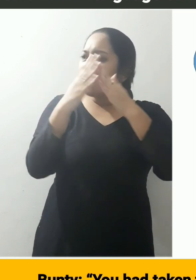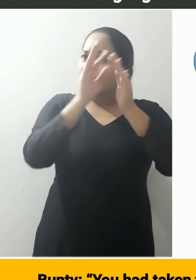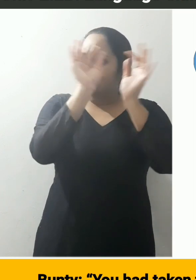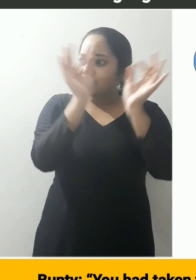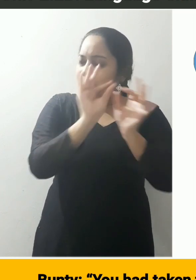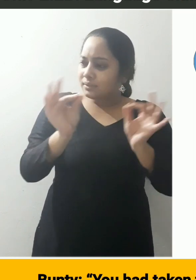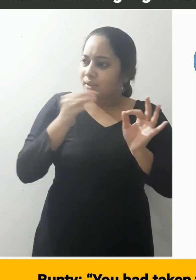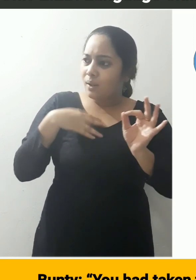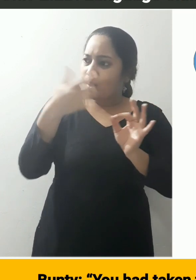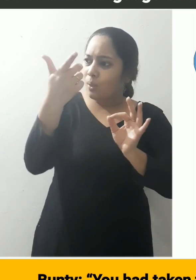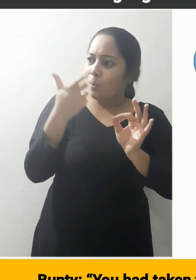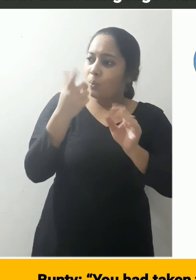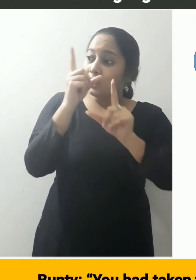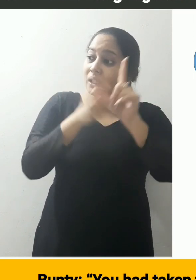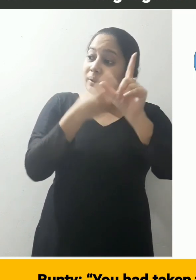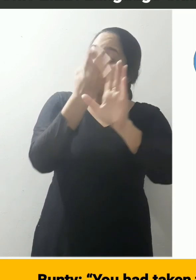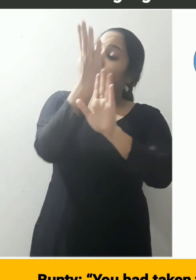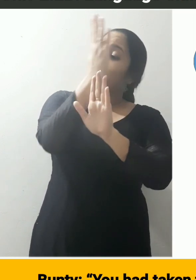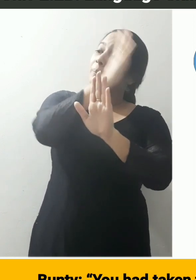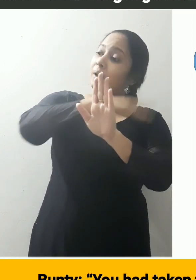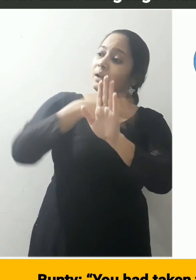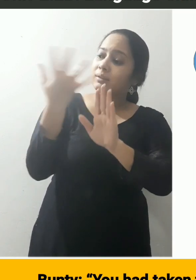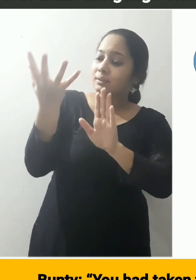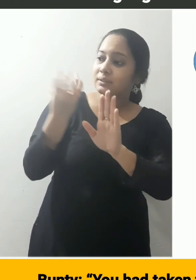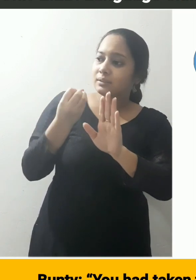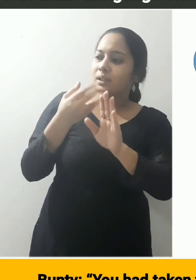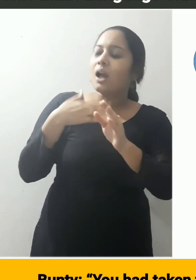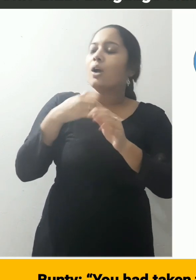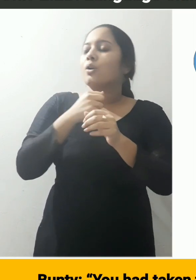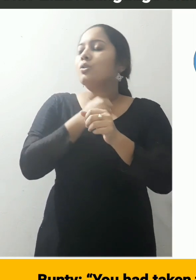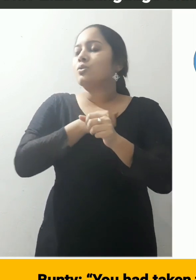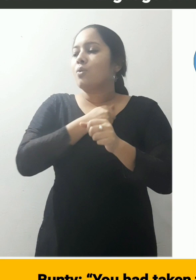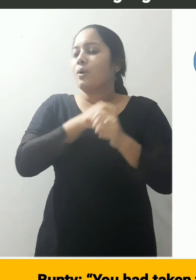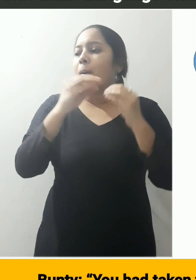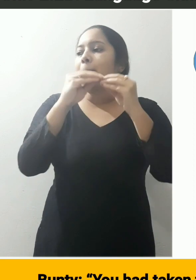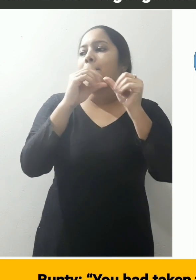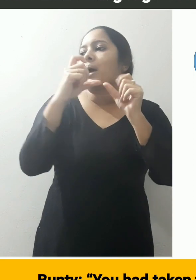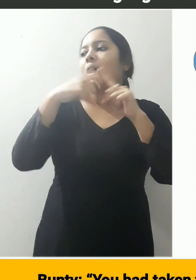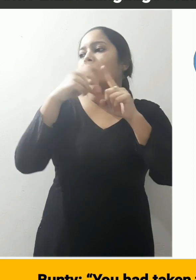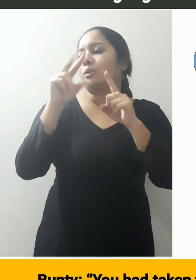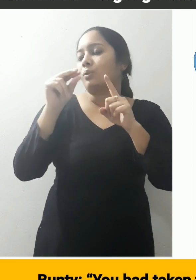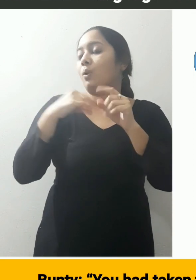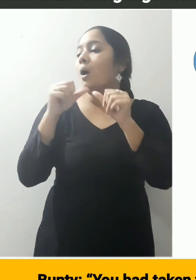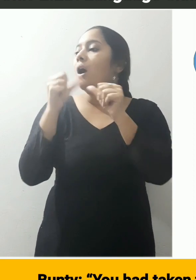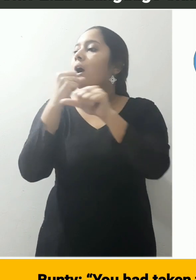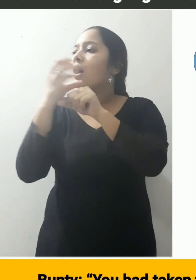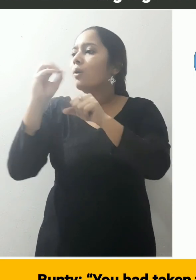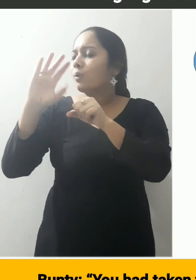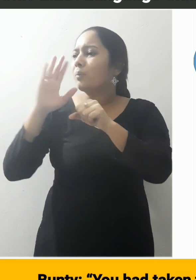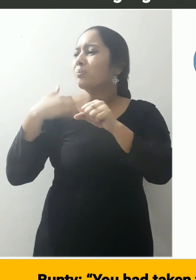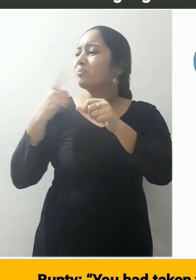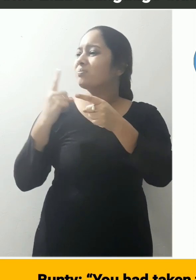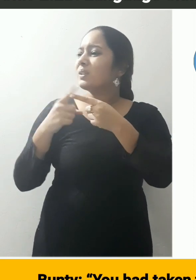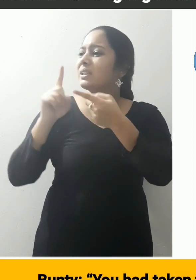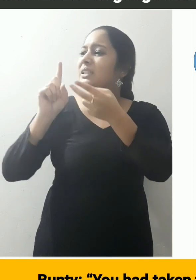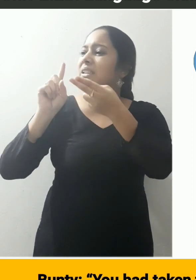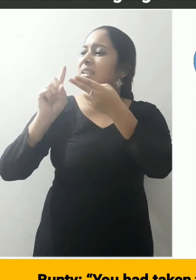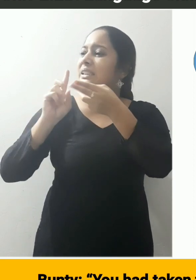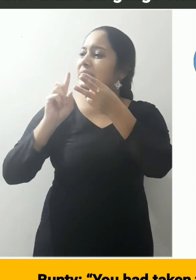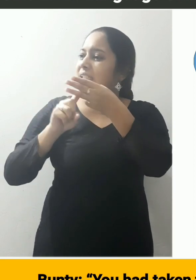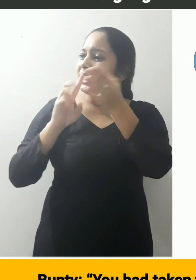house decoration loan a year back. A year ago. We have not got the EMI for the